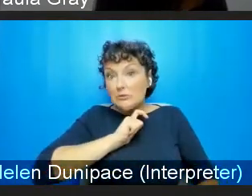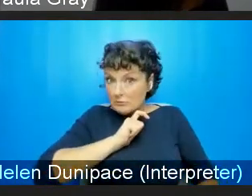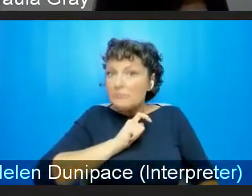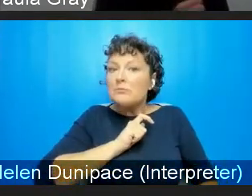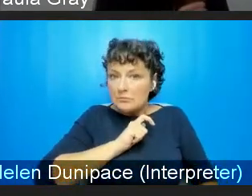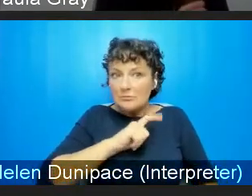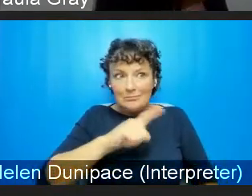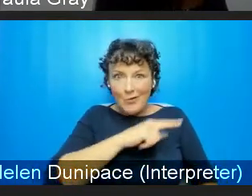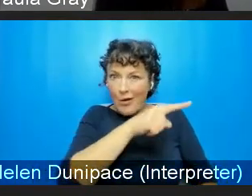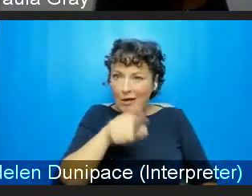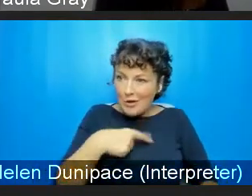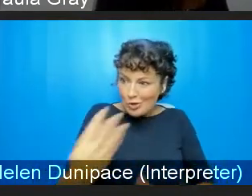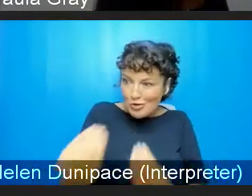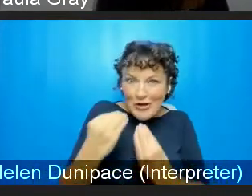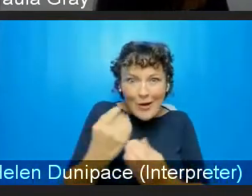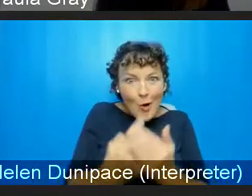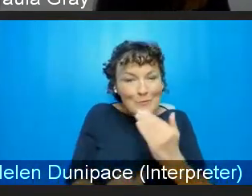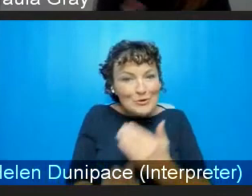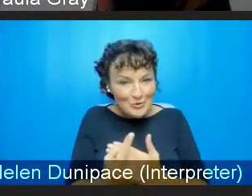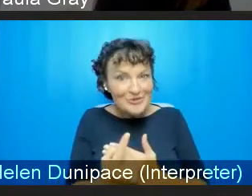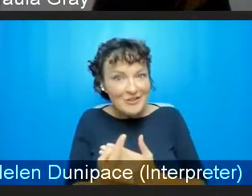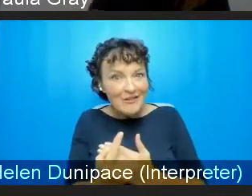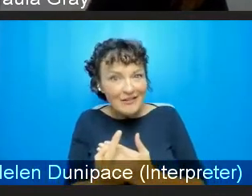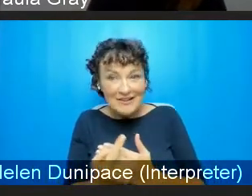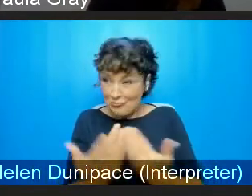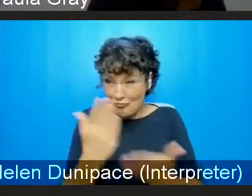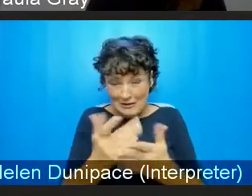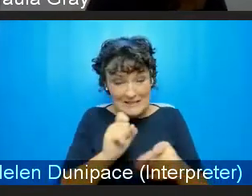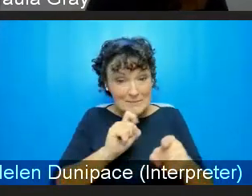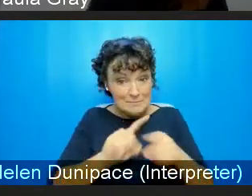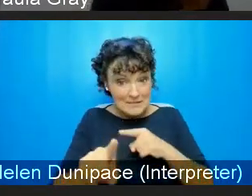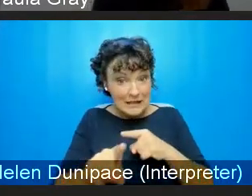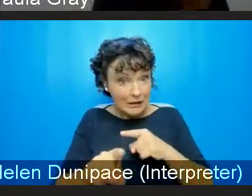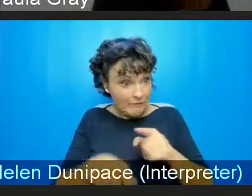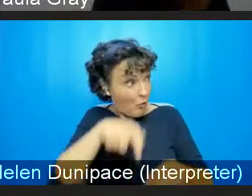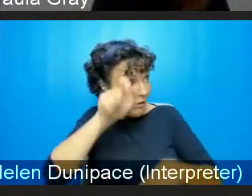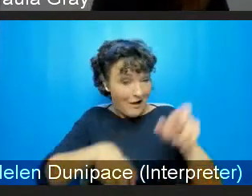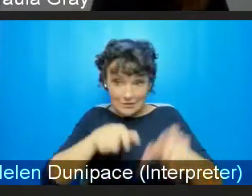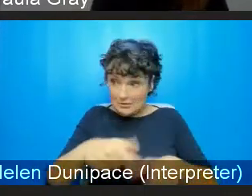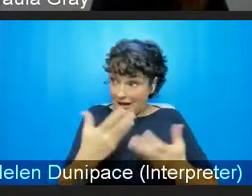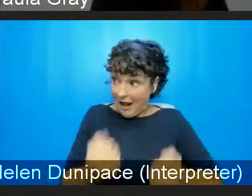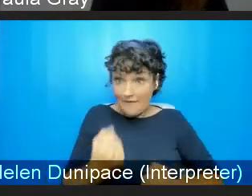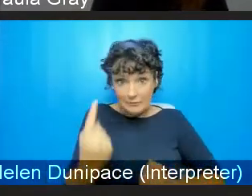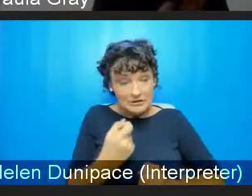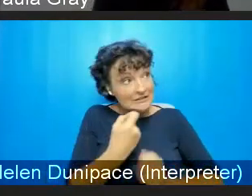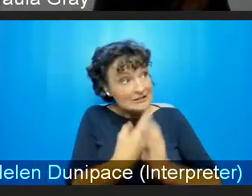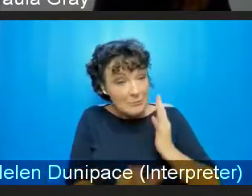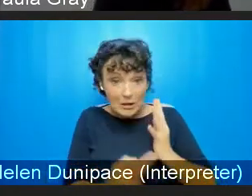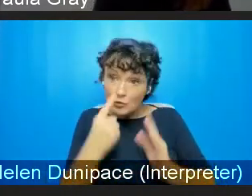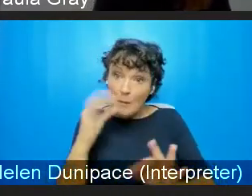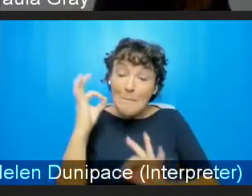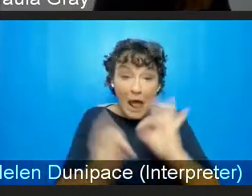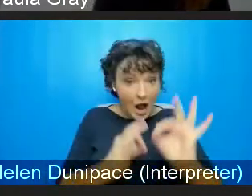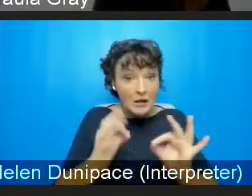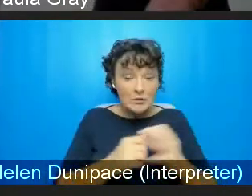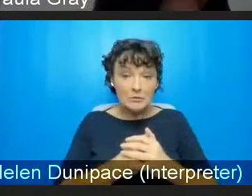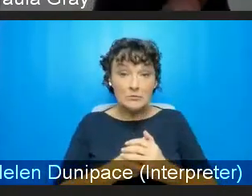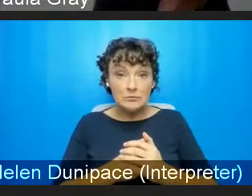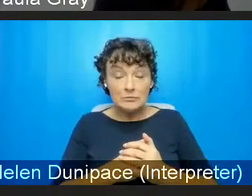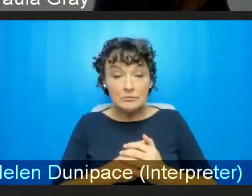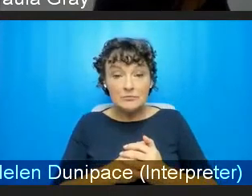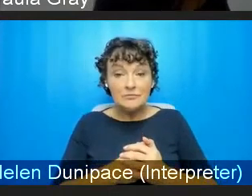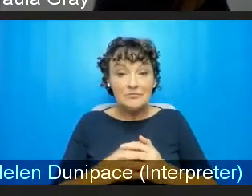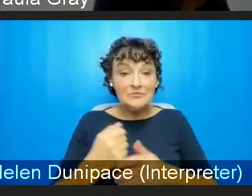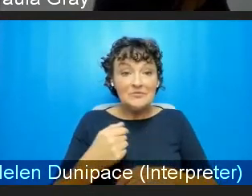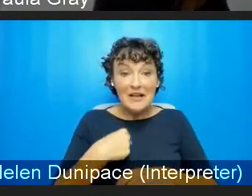for candidates with disability to apply for. We were able to be, and Alex had actually encouraged us to be open